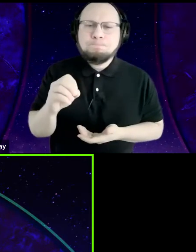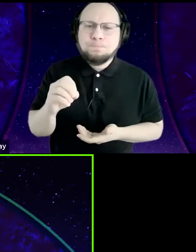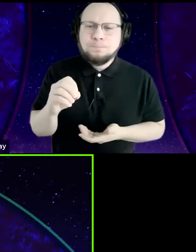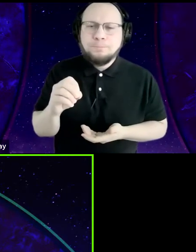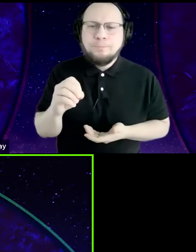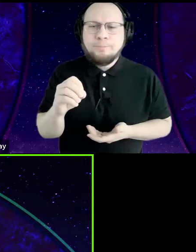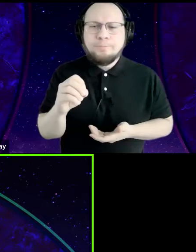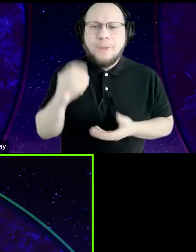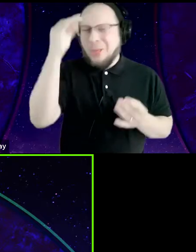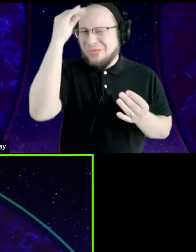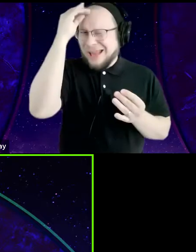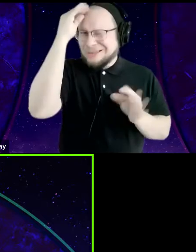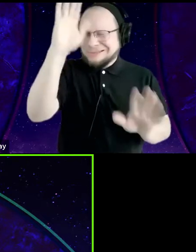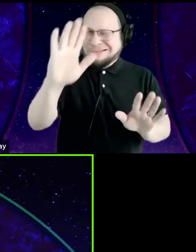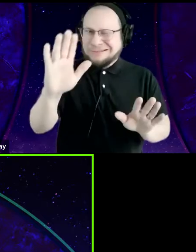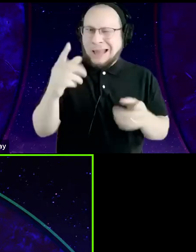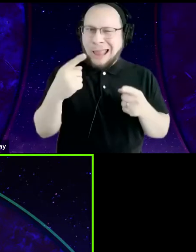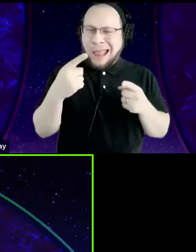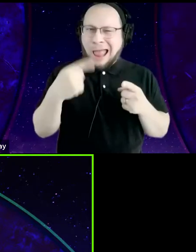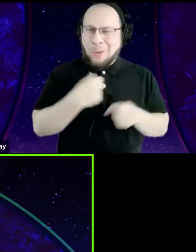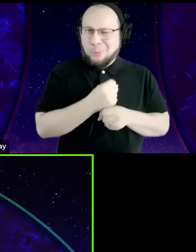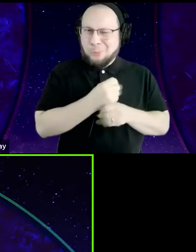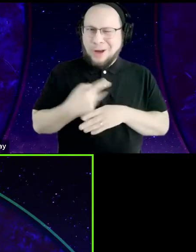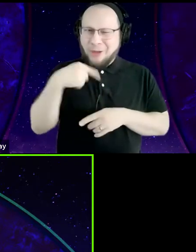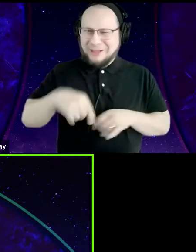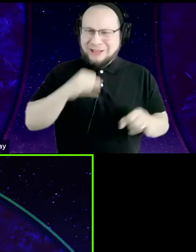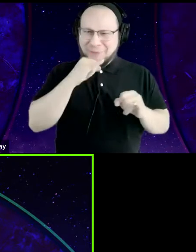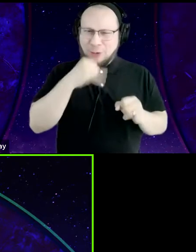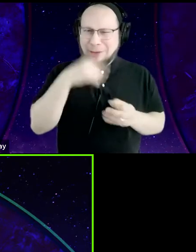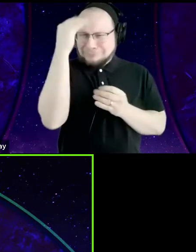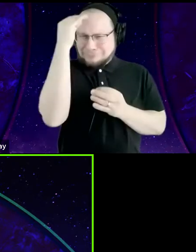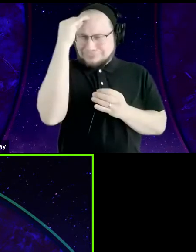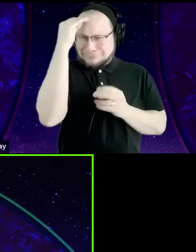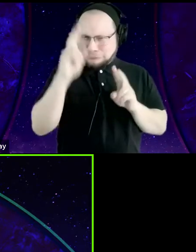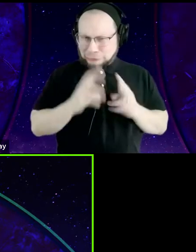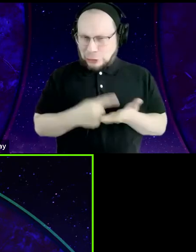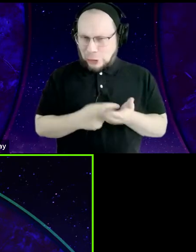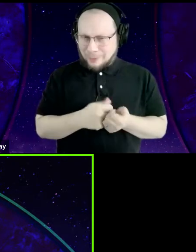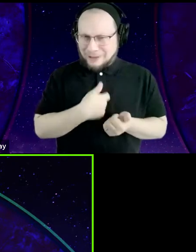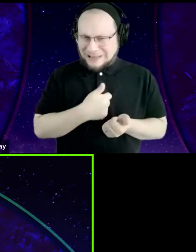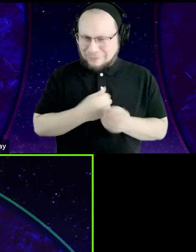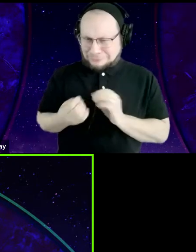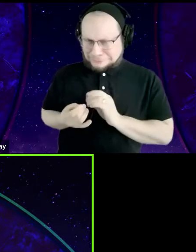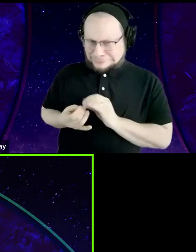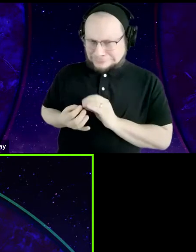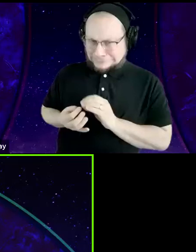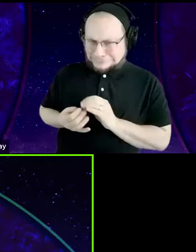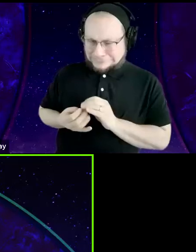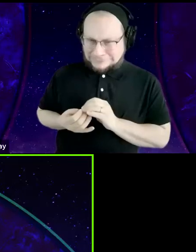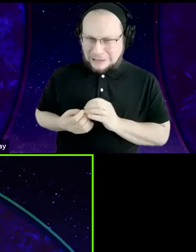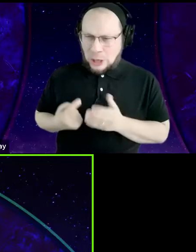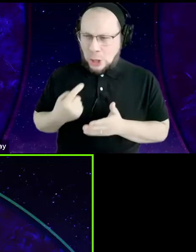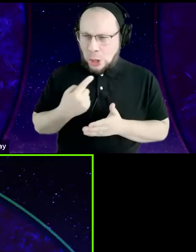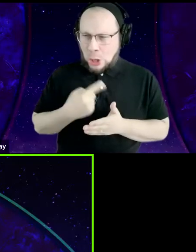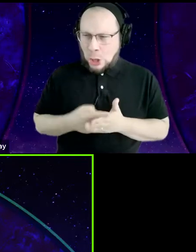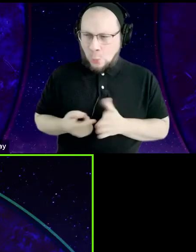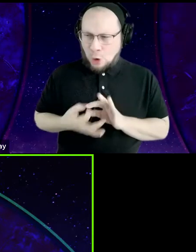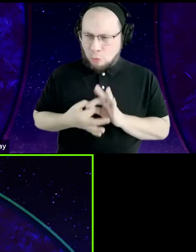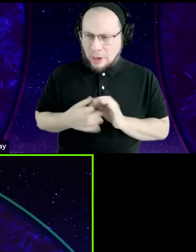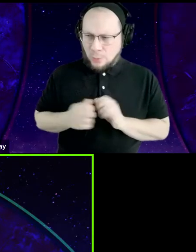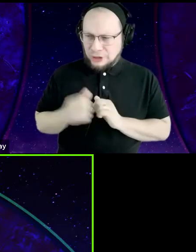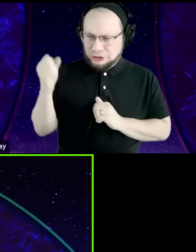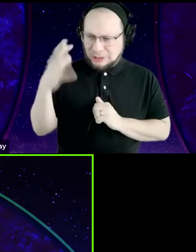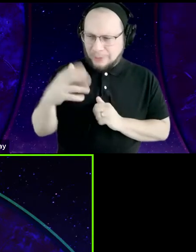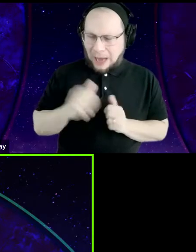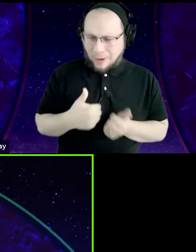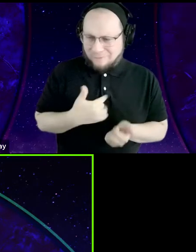I was thinking about this, but as I was preparing for the interview by talking to myself, was like, what is my relationship with Shakespeare? And